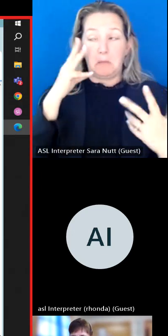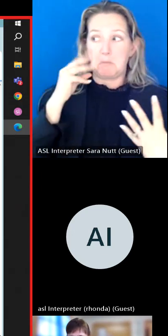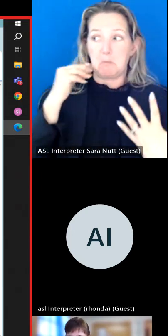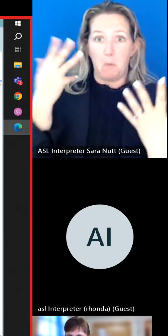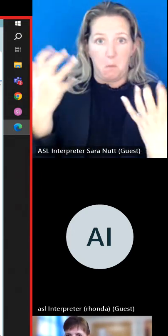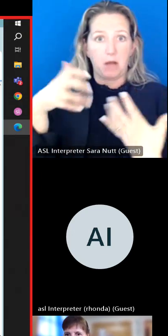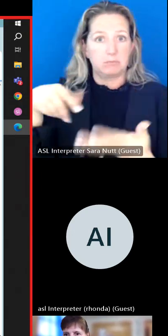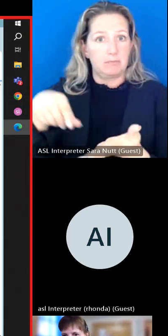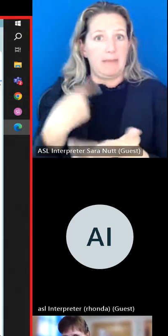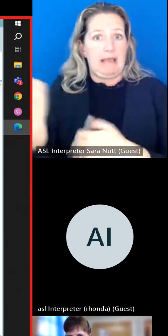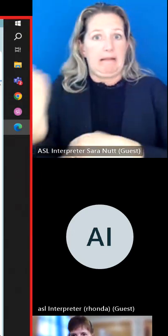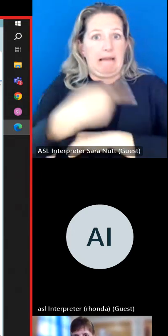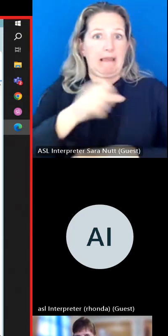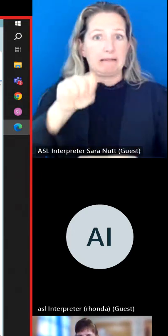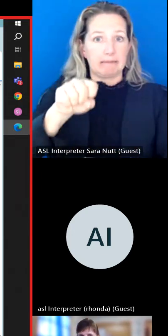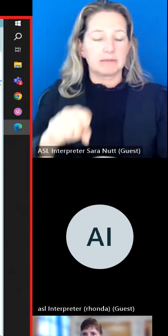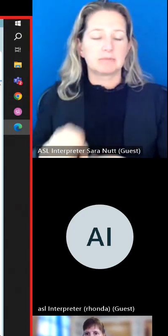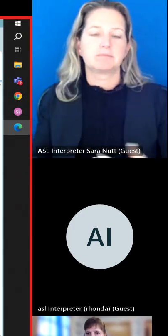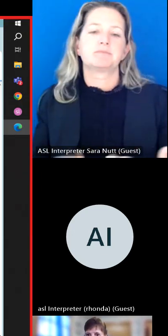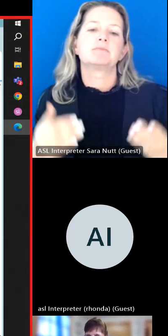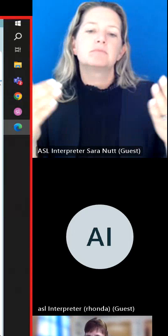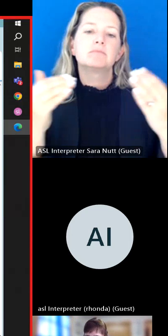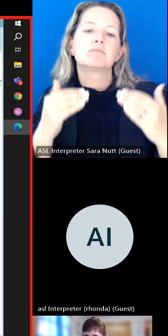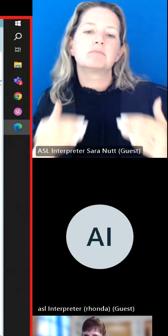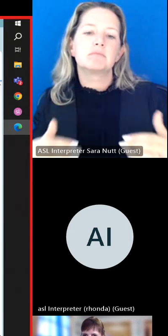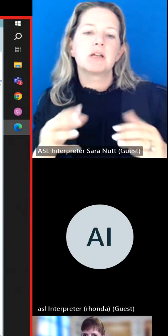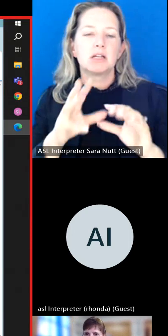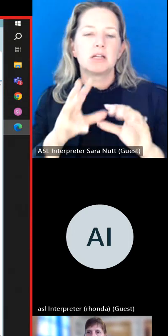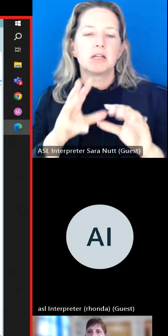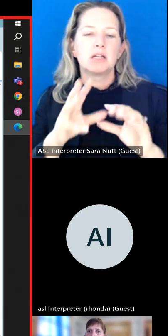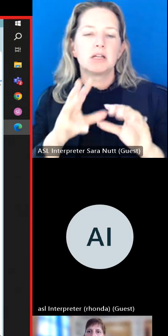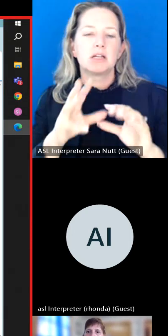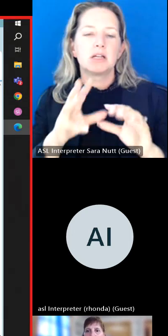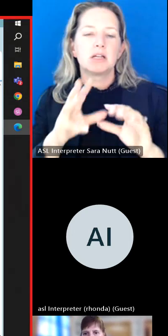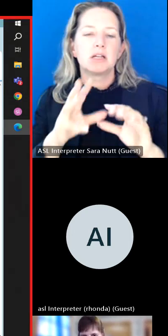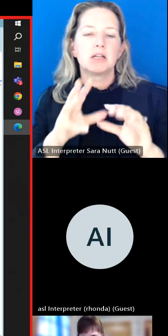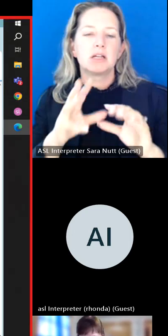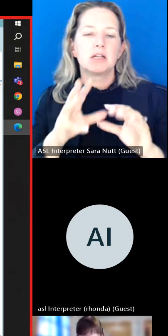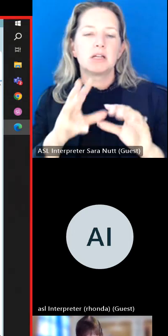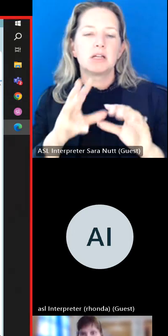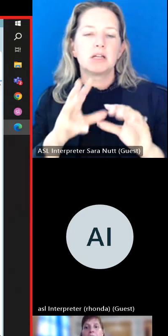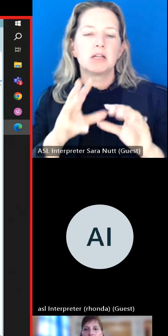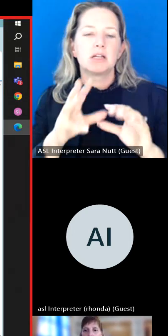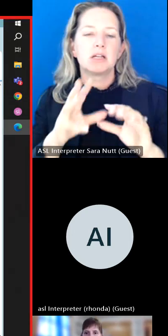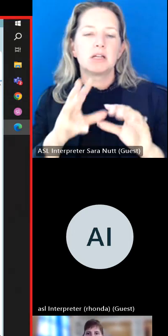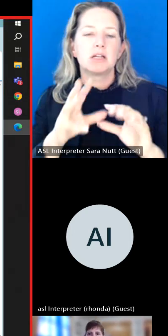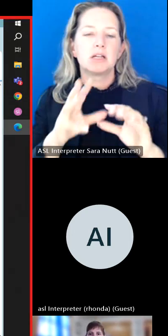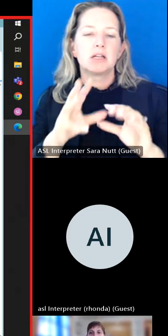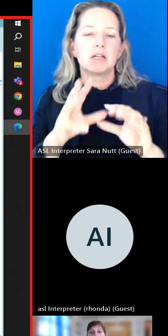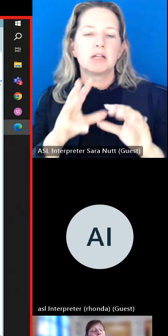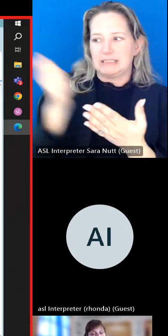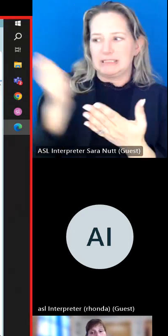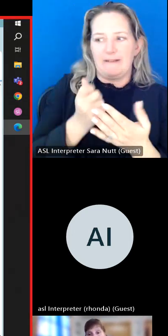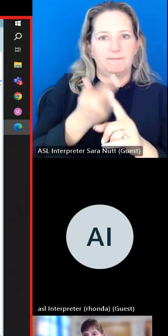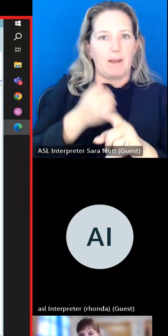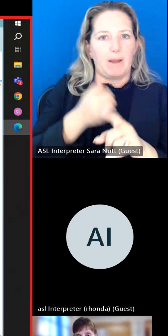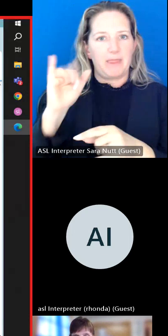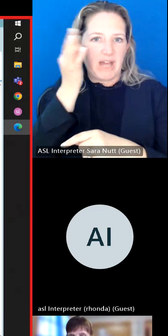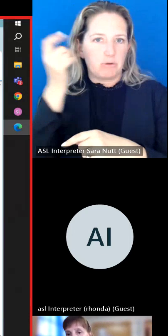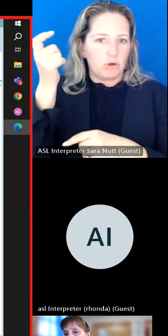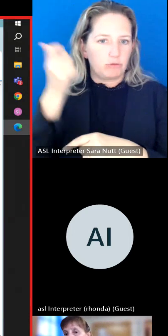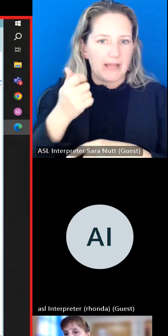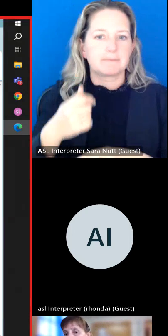Share the impact to a real life person, household based on money received from a federal grant. Okay. Color,